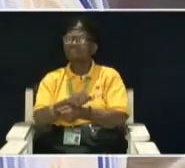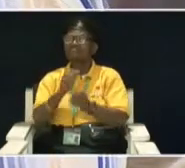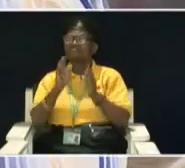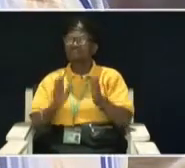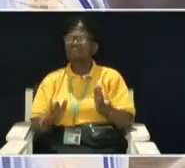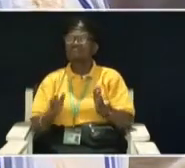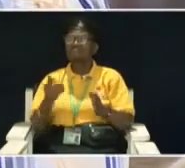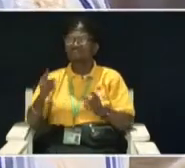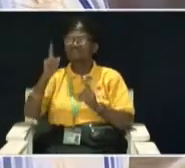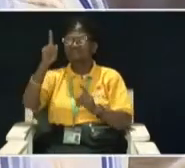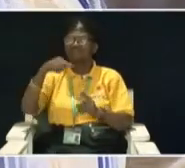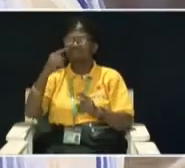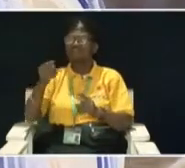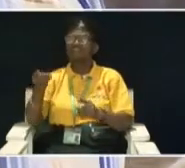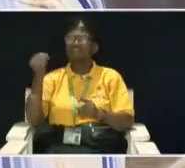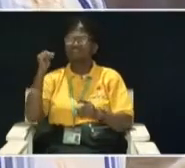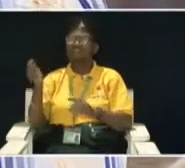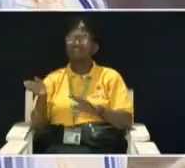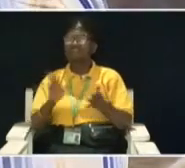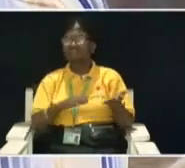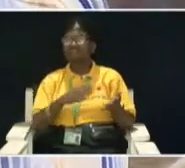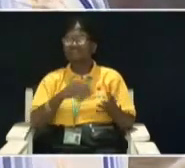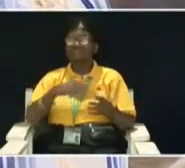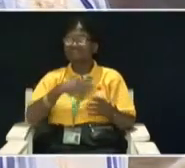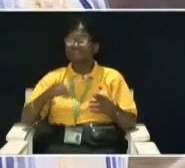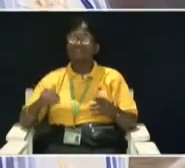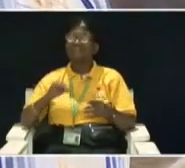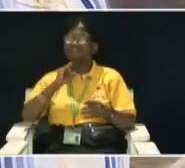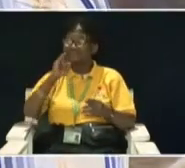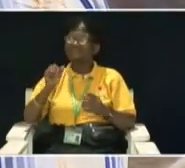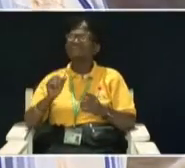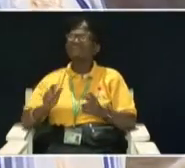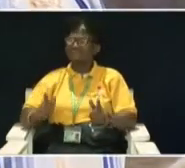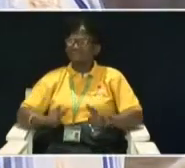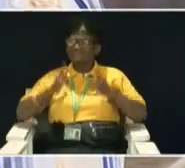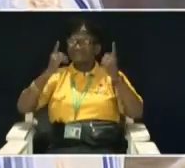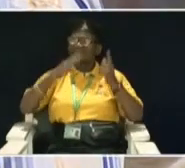the one who was dead but is alive and is alive forevermore,